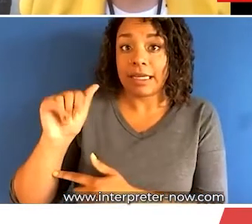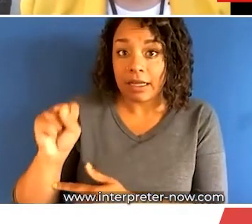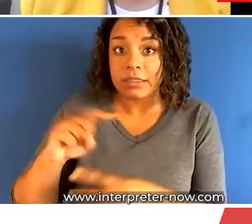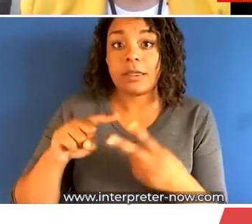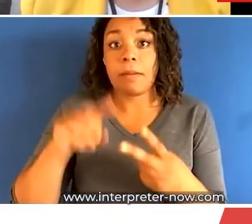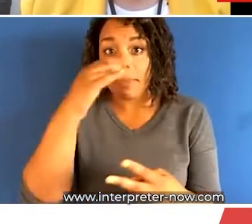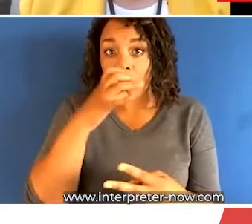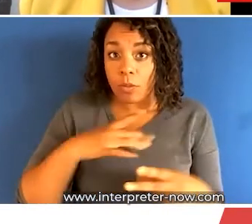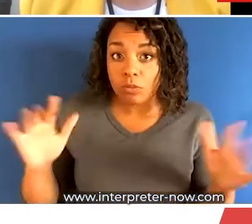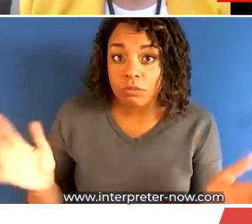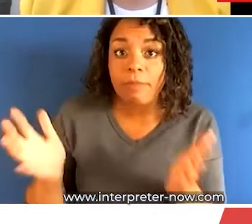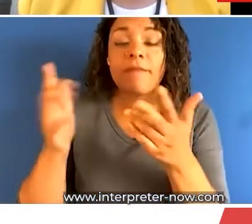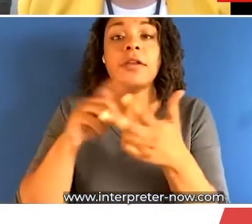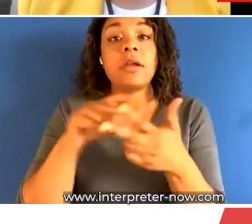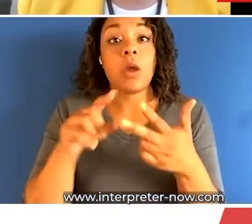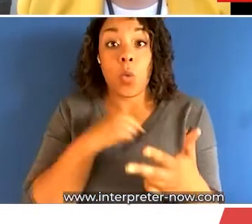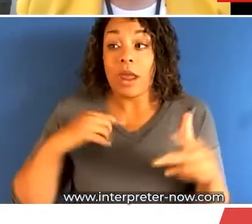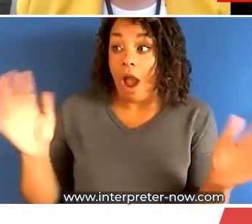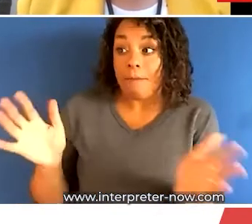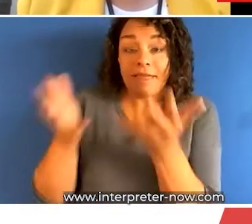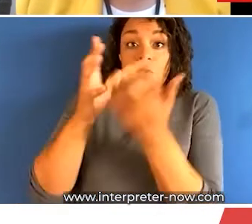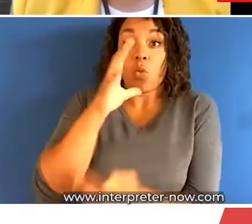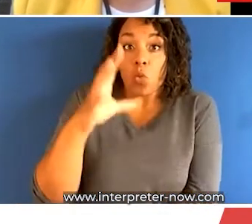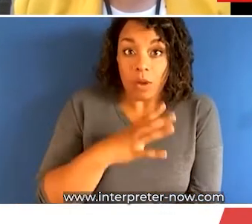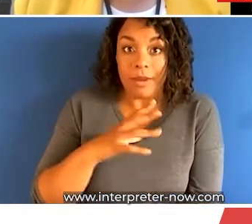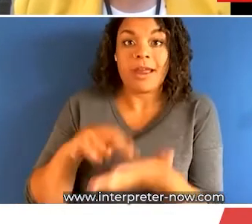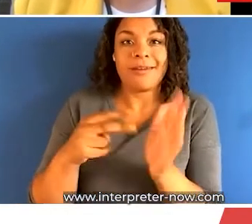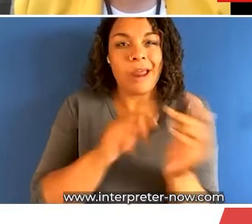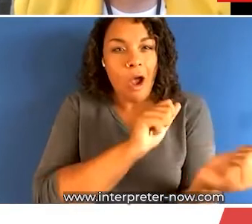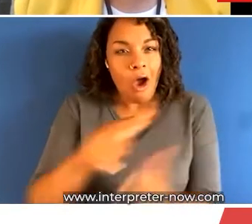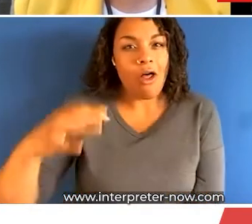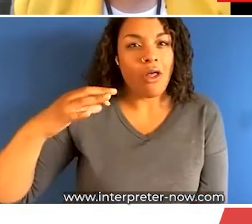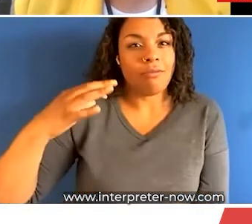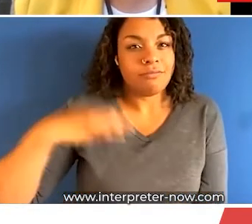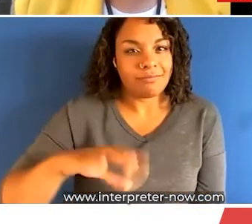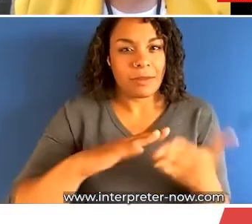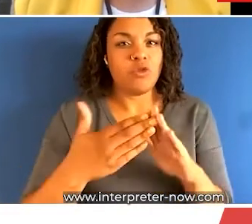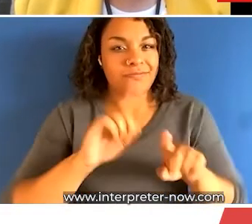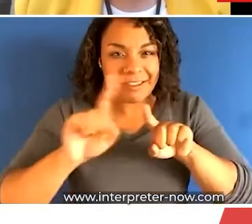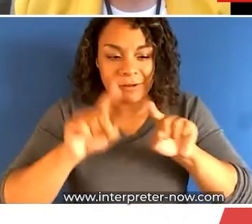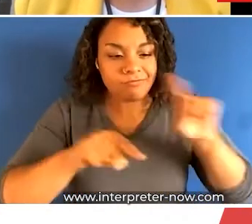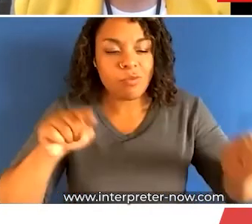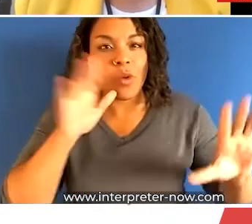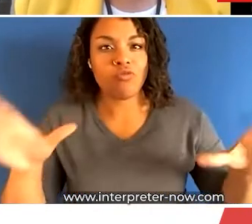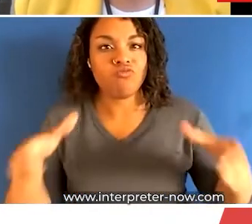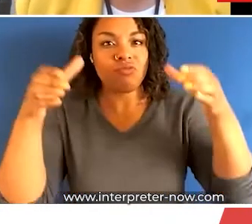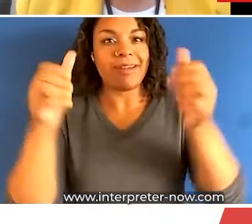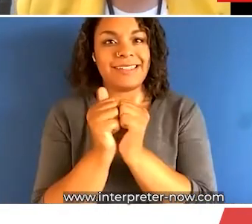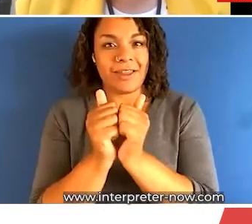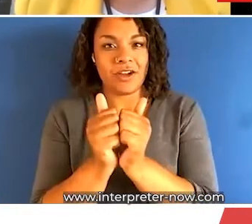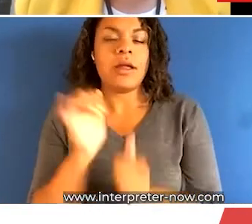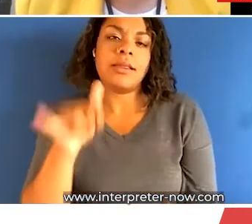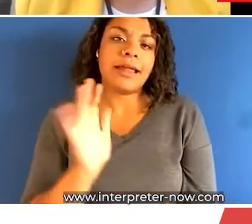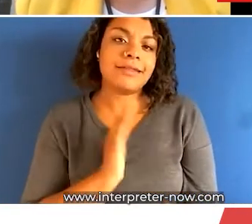Black women, when we uplift women, that all communities rise up together. And so that's